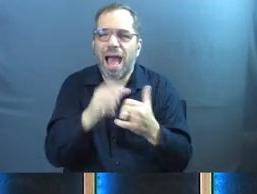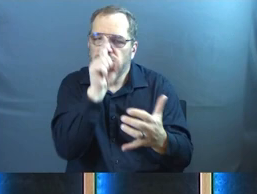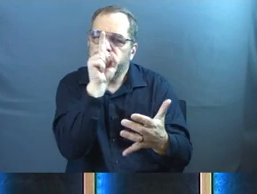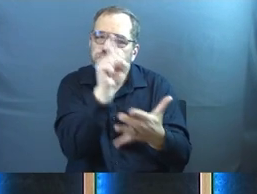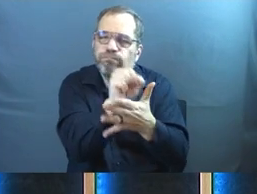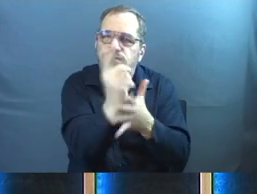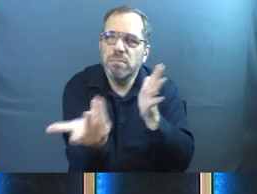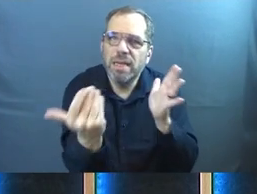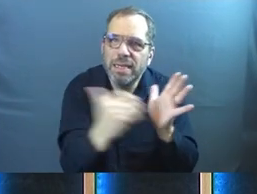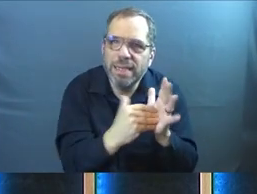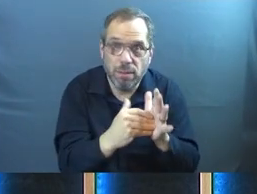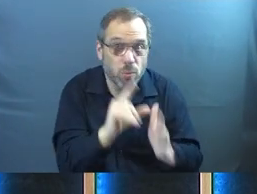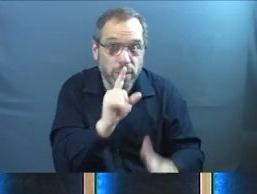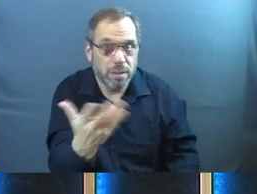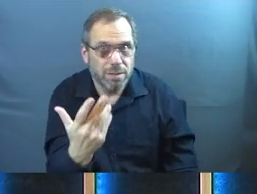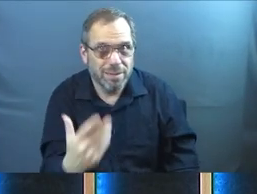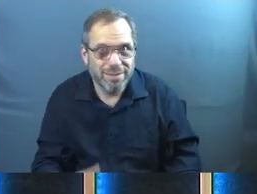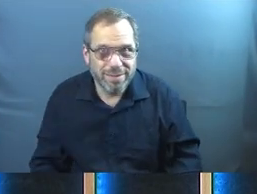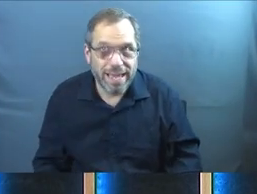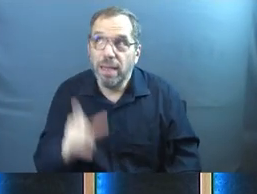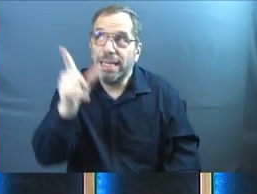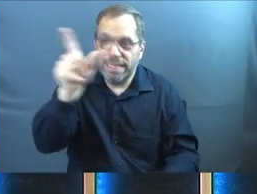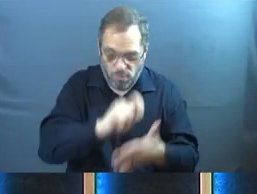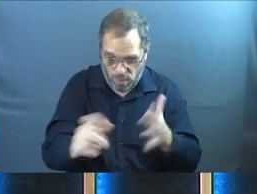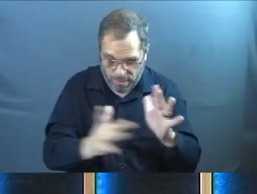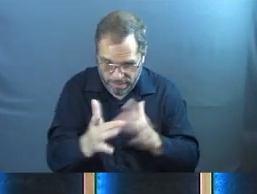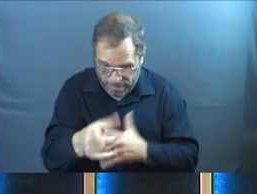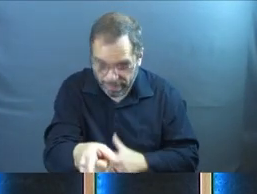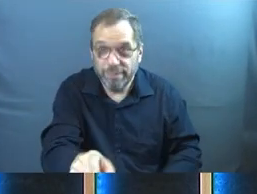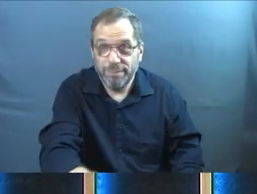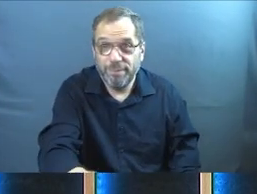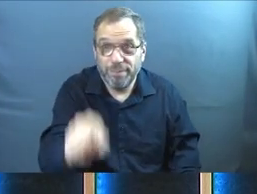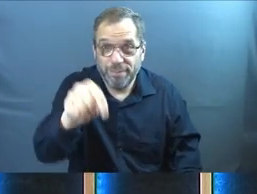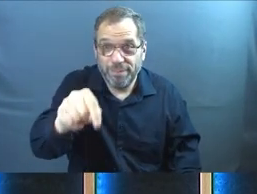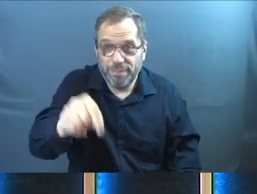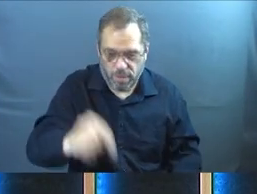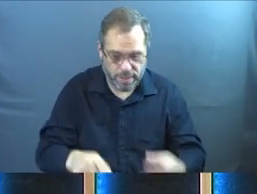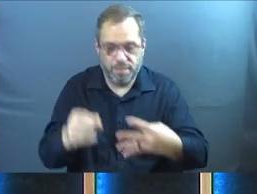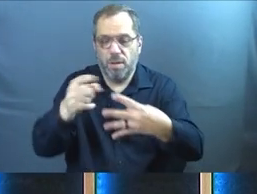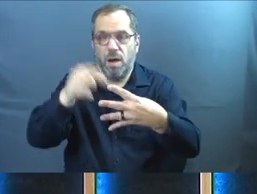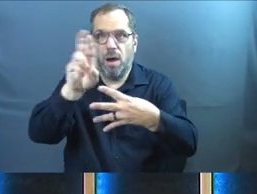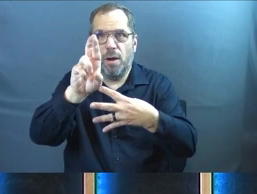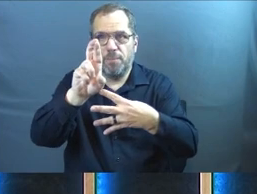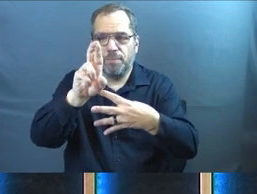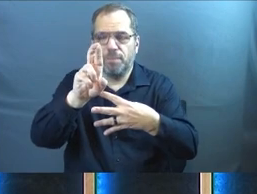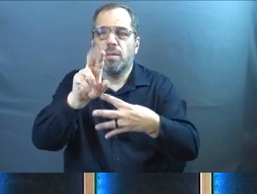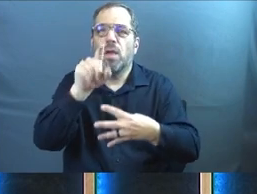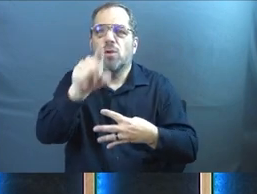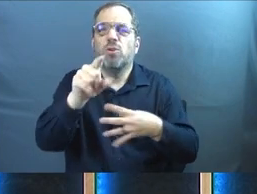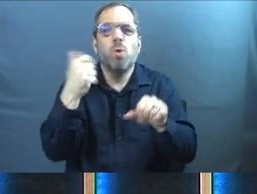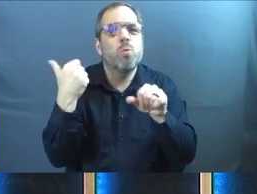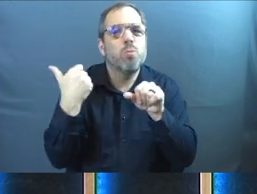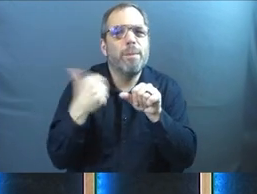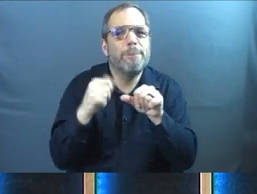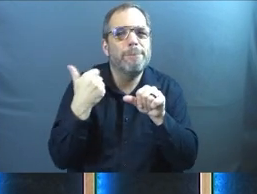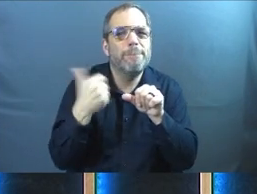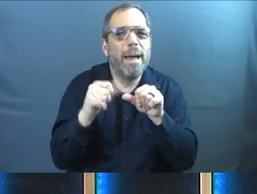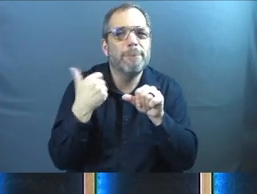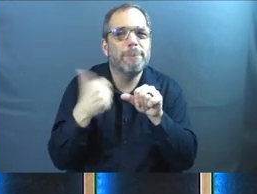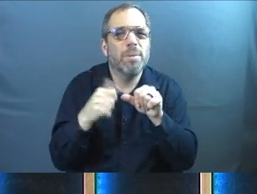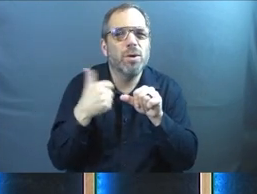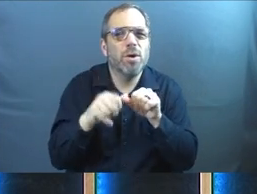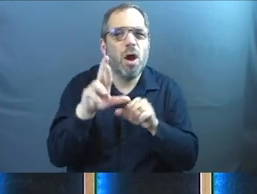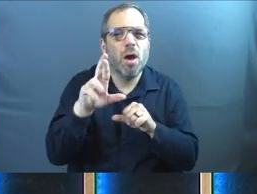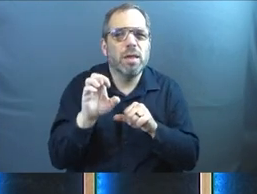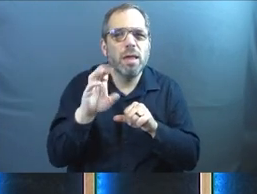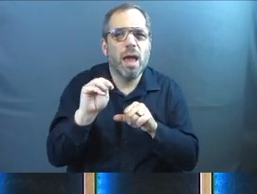in love again. For real. He wrote it in the Bible. Number one is you've got to remember. He